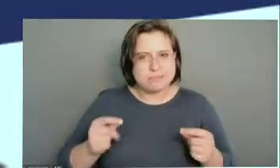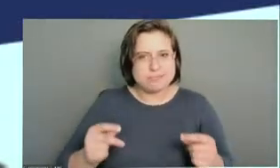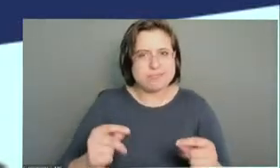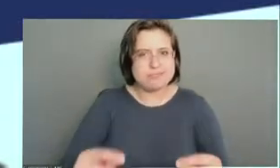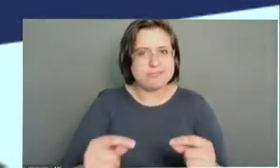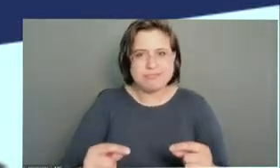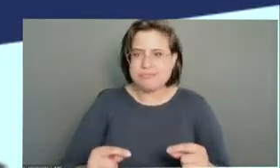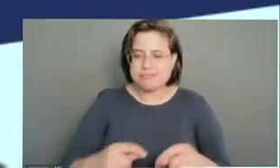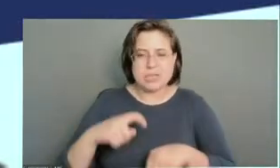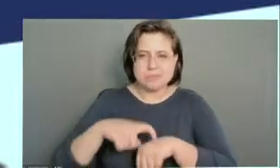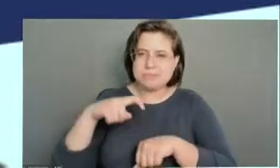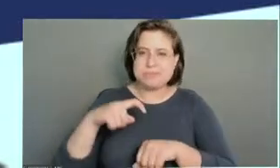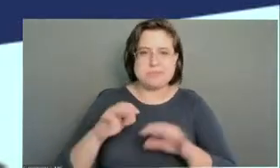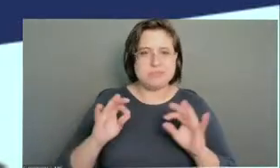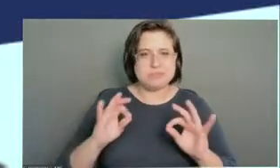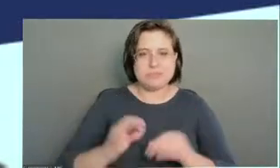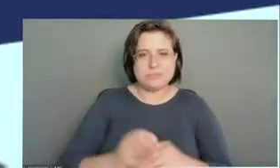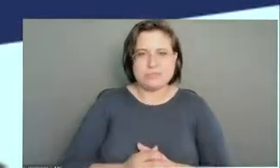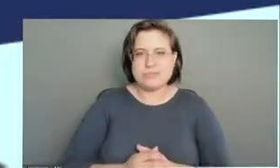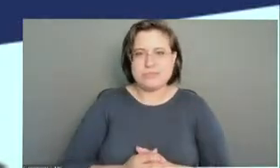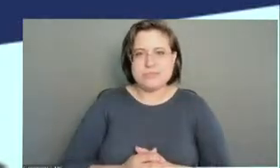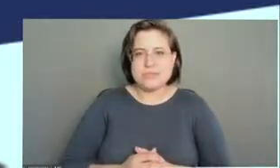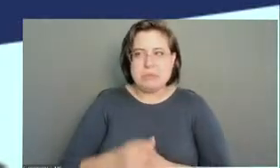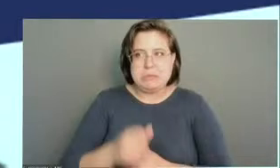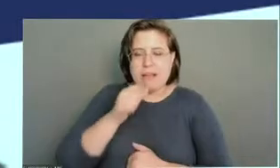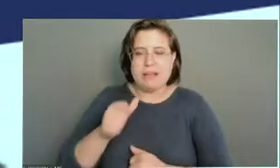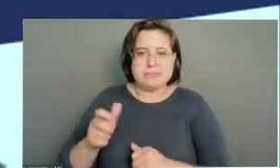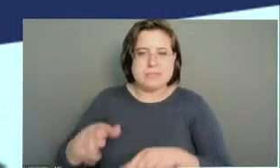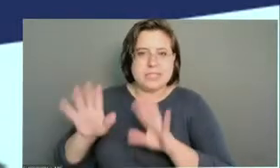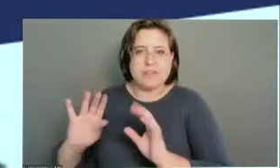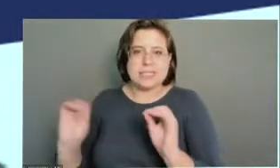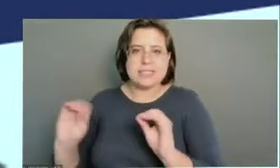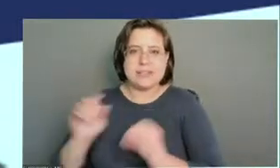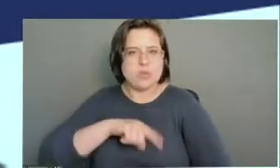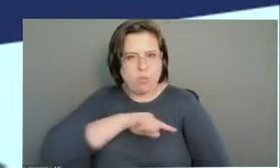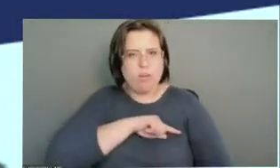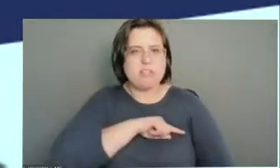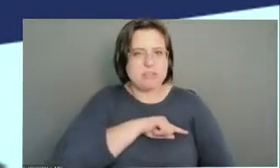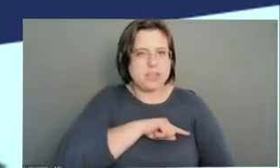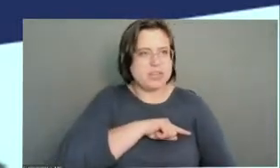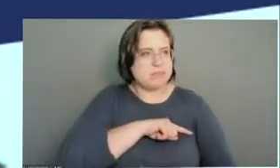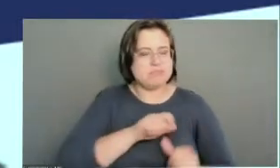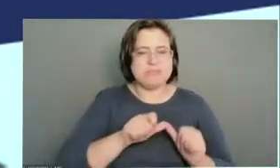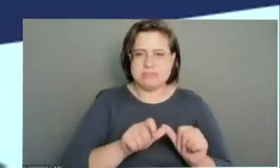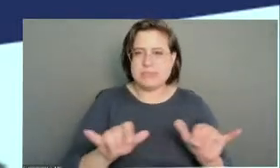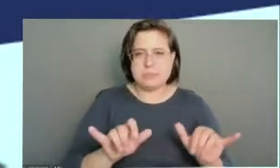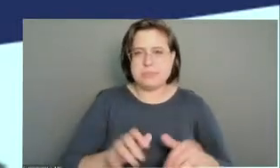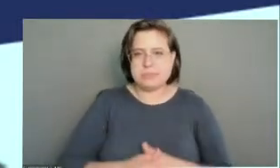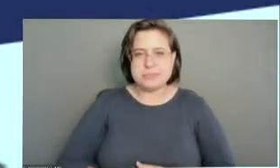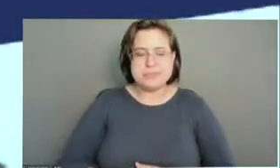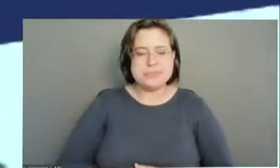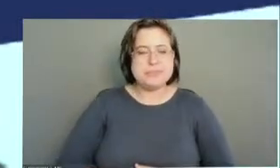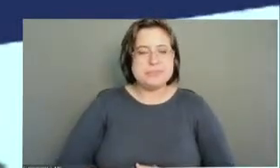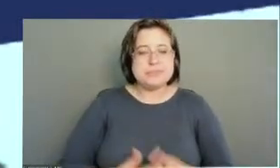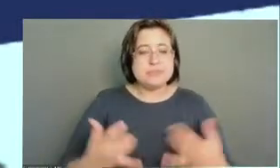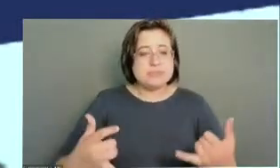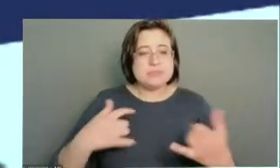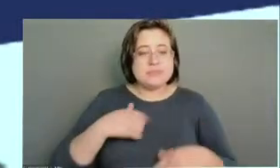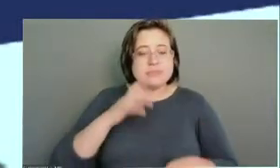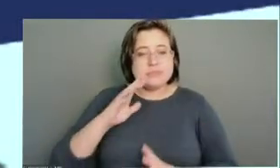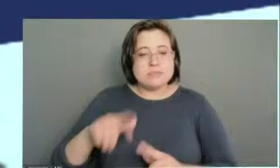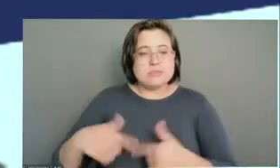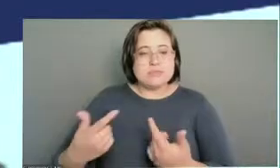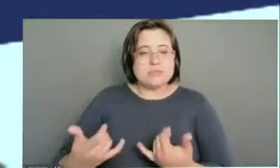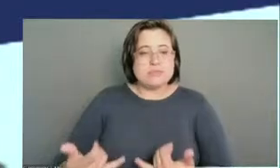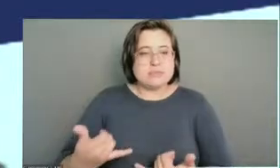and without sacrificing anything in terms of the quality and thoughtfulness of the recommendations. I will hand the floor over to you now,